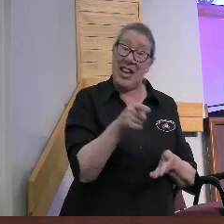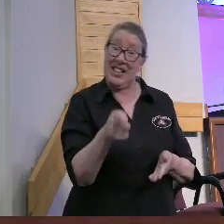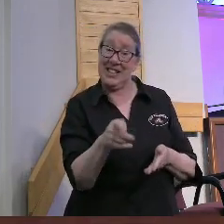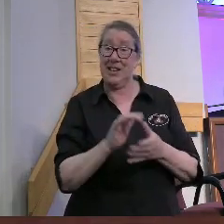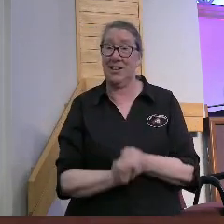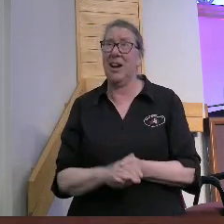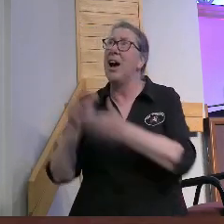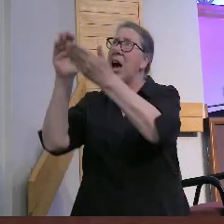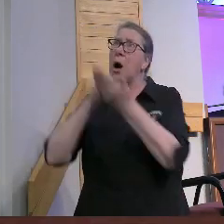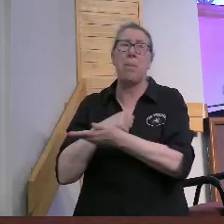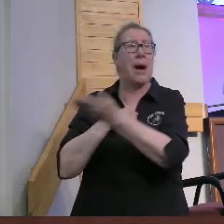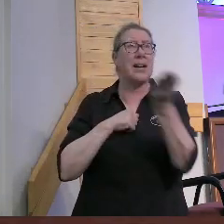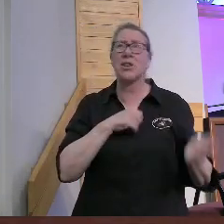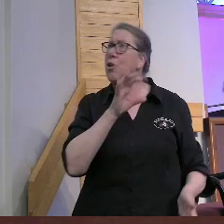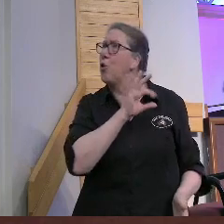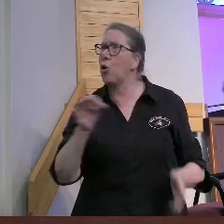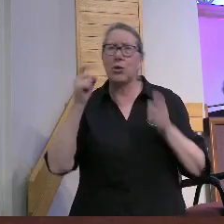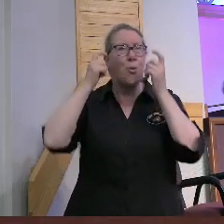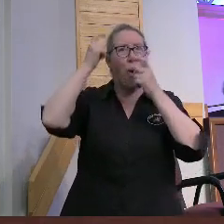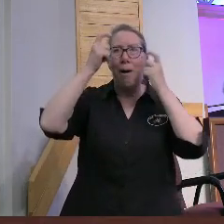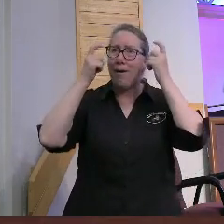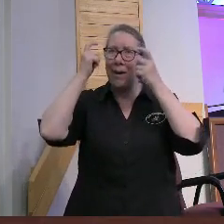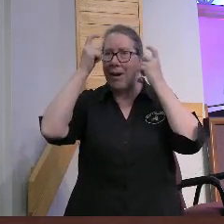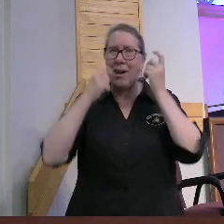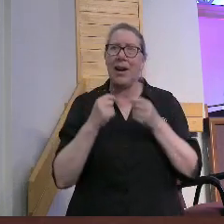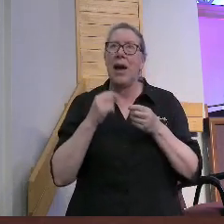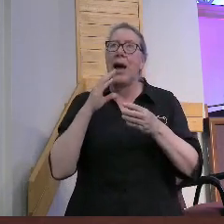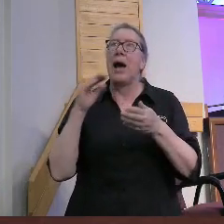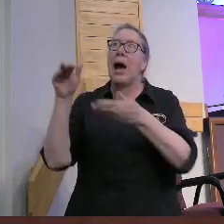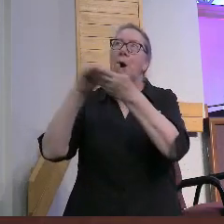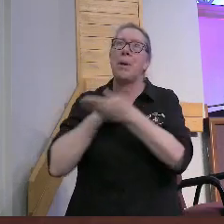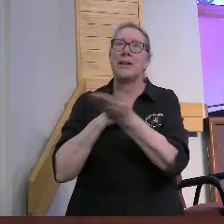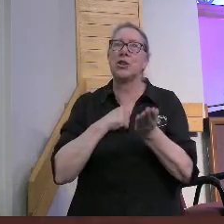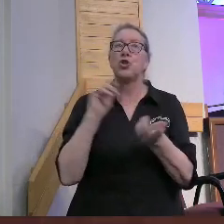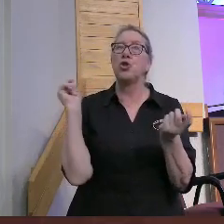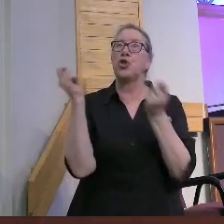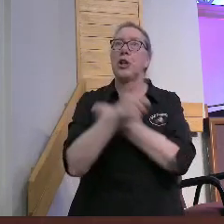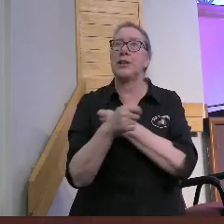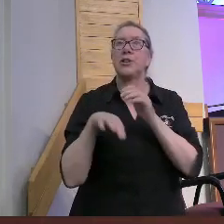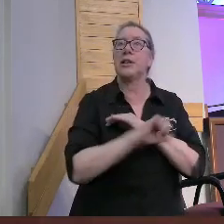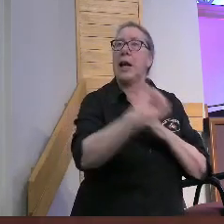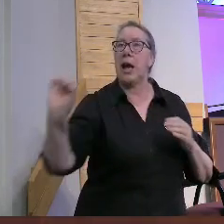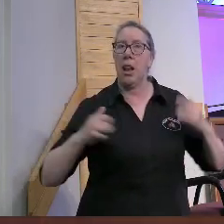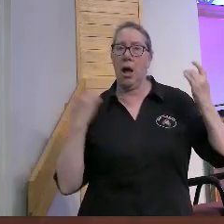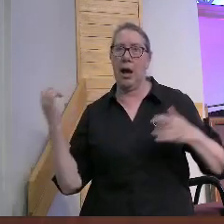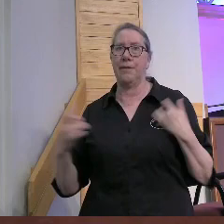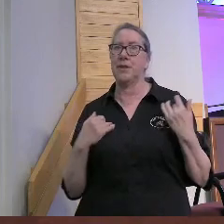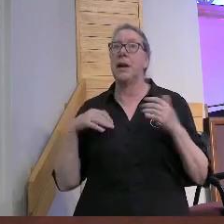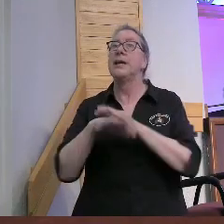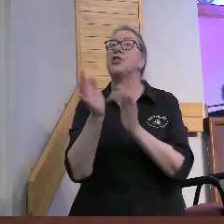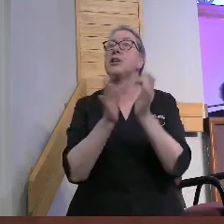not to worry. Help there to be a transformation in our lives today. We pray this in Jesus' name. And everybody say